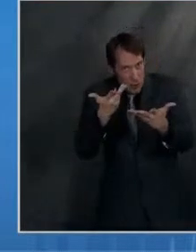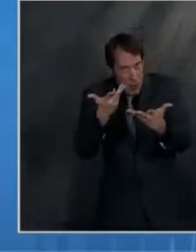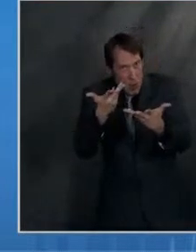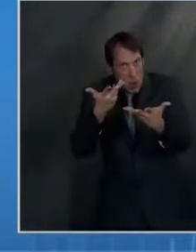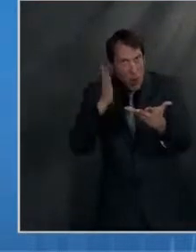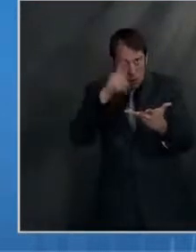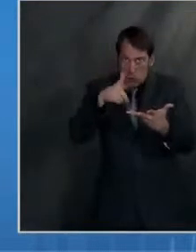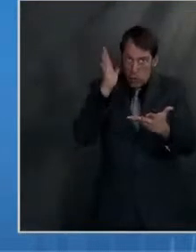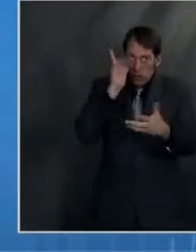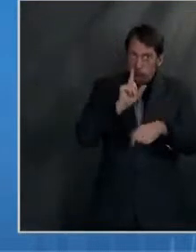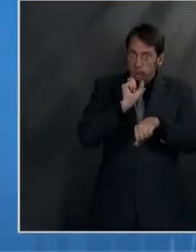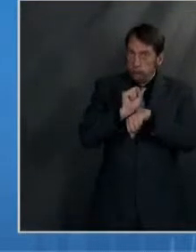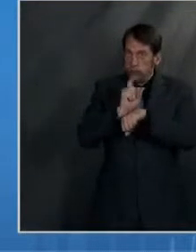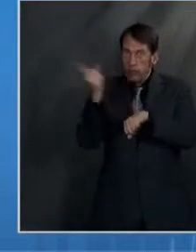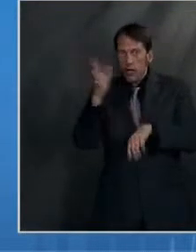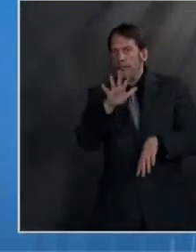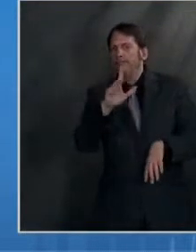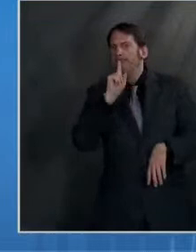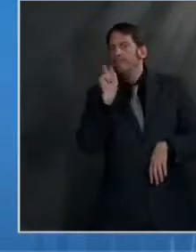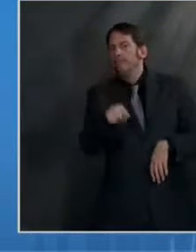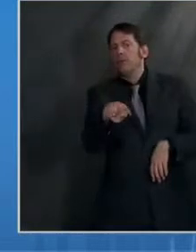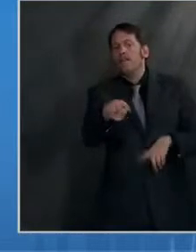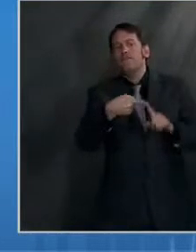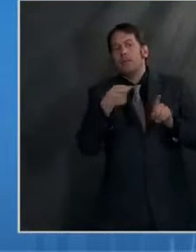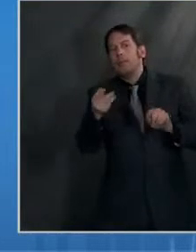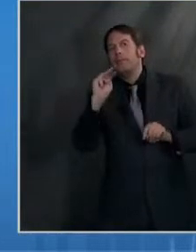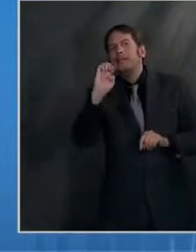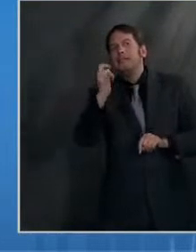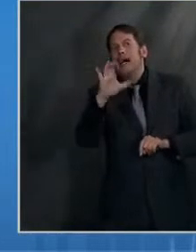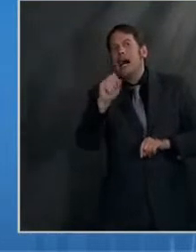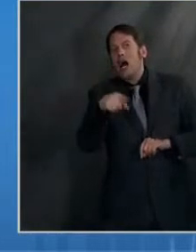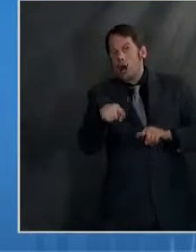States at land ports of entry in the southern border?